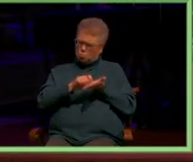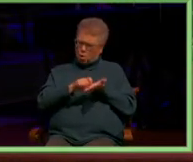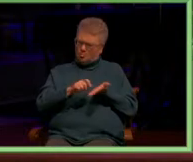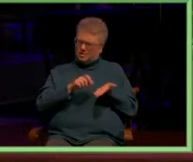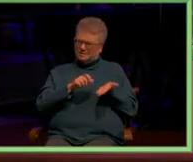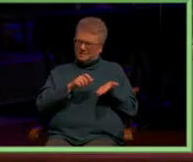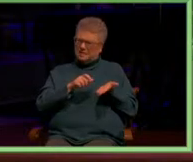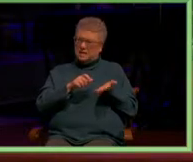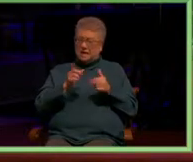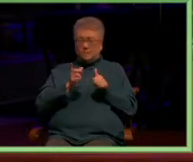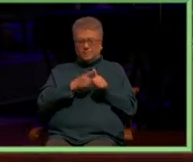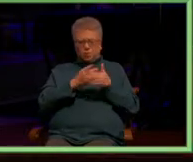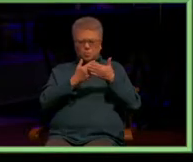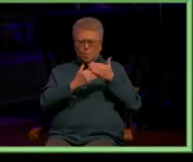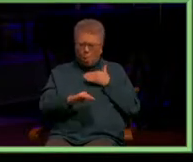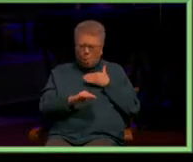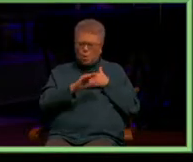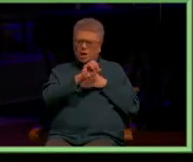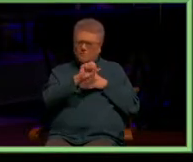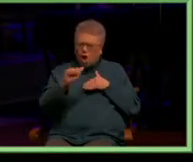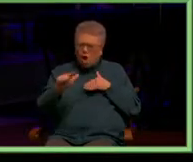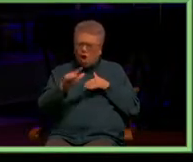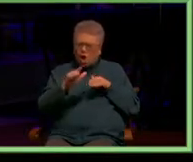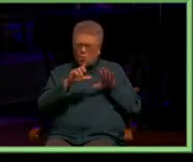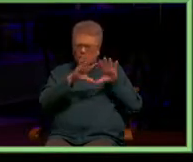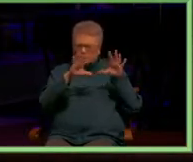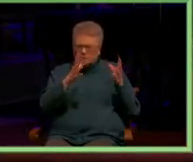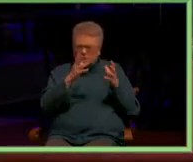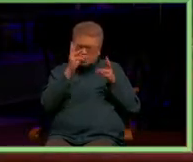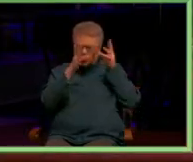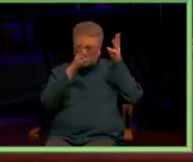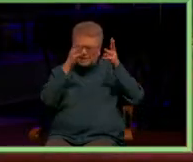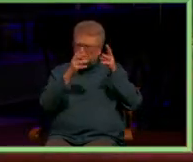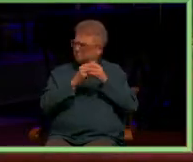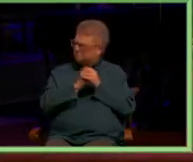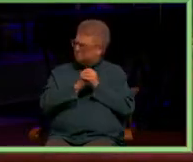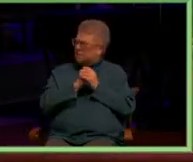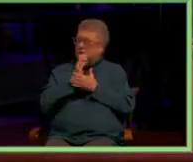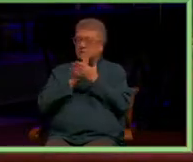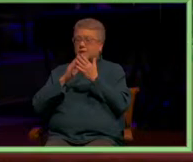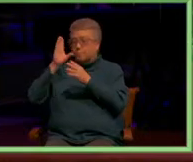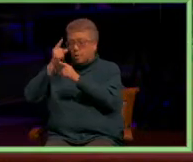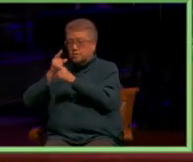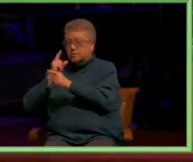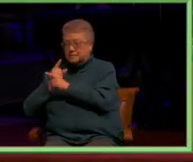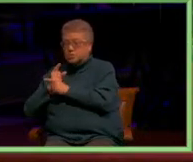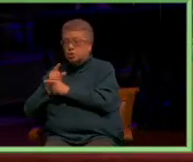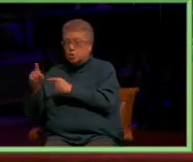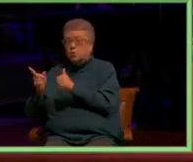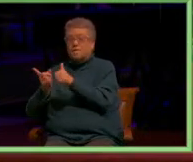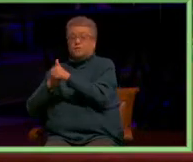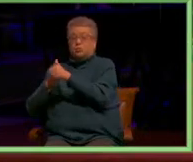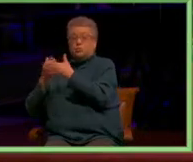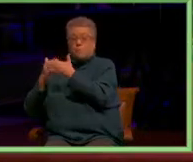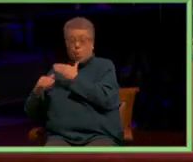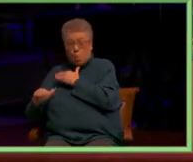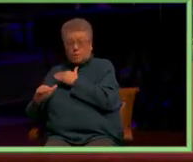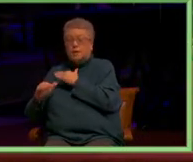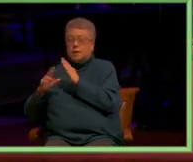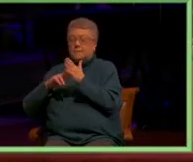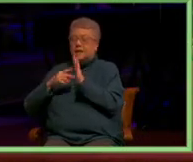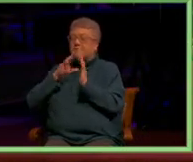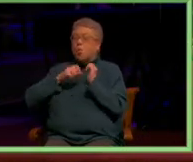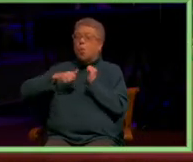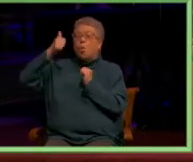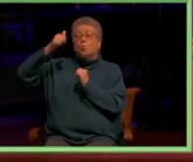the firstborn of all creation. Some of you in here this morning have siblings, and you are the firstborn. I have an older